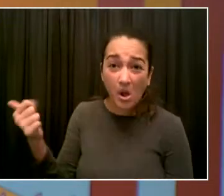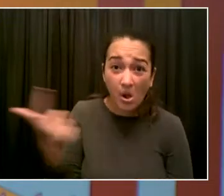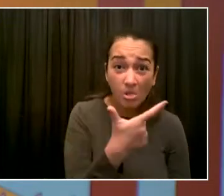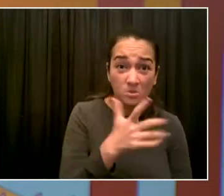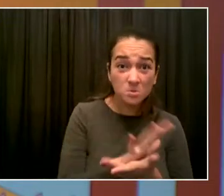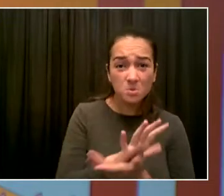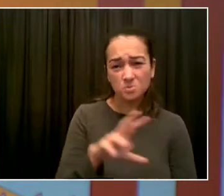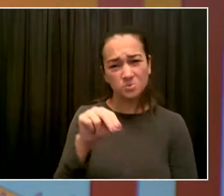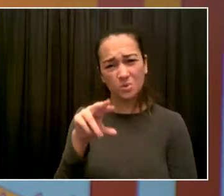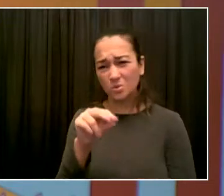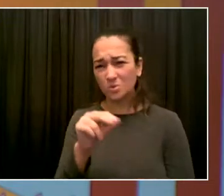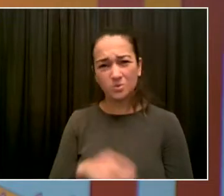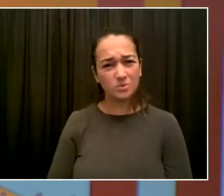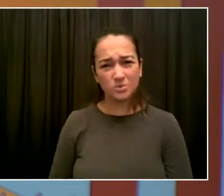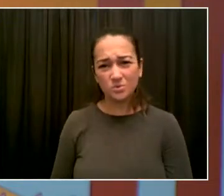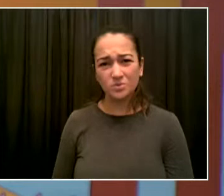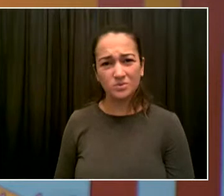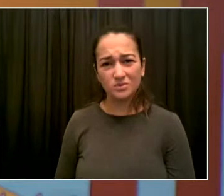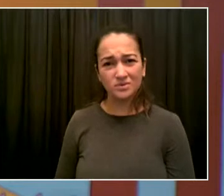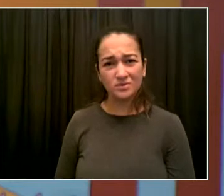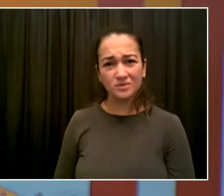create continuity in instruction.